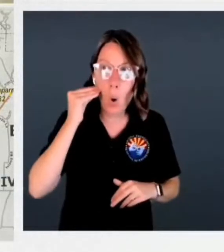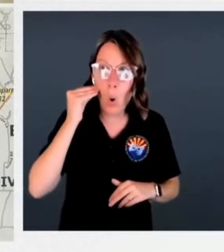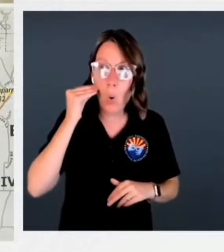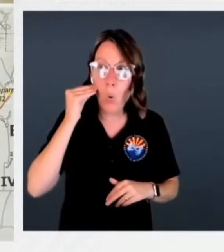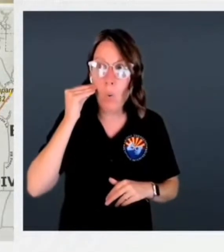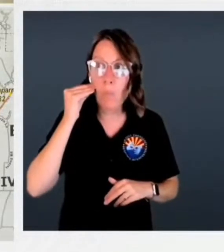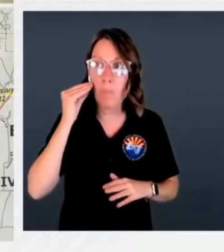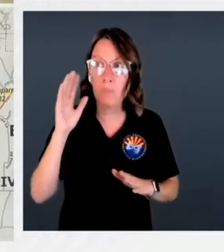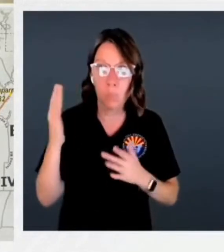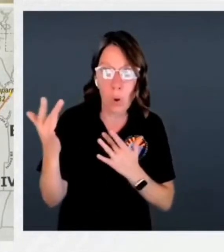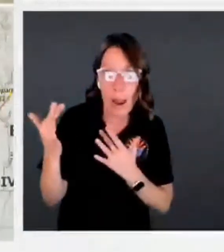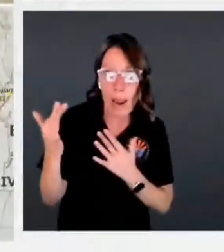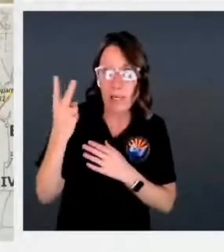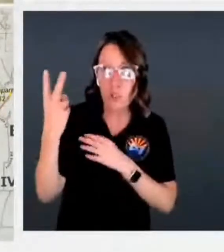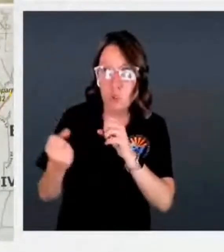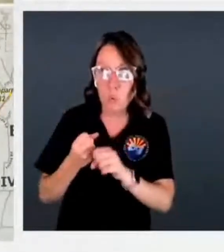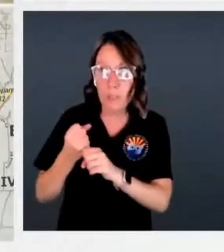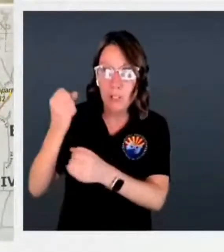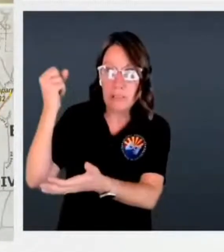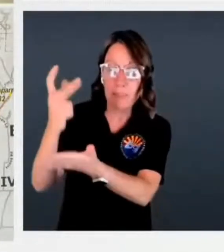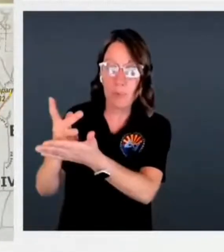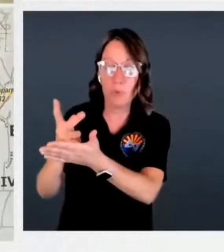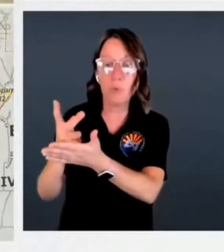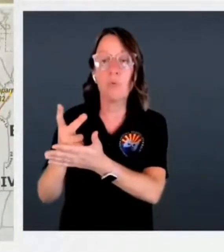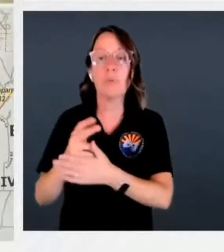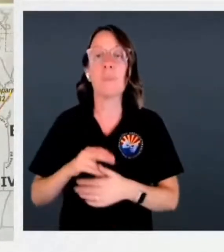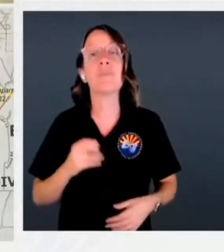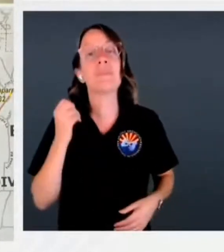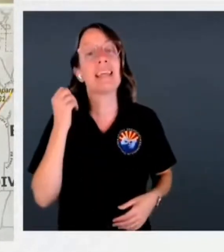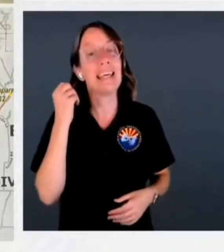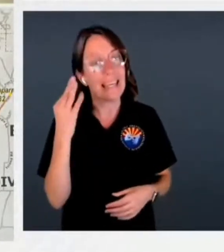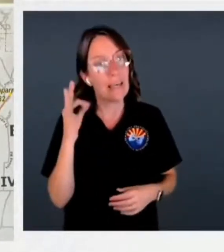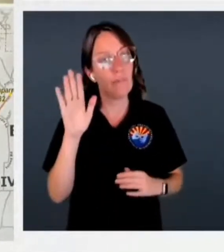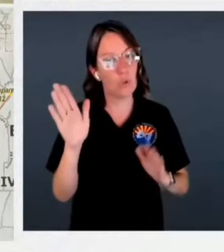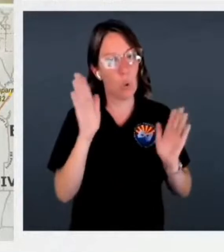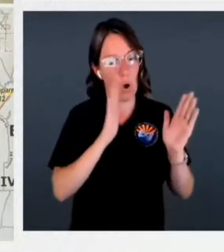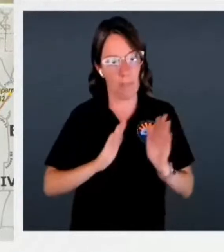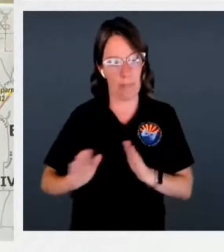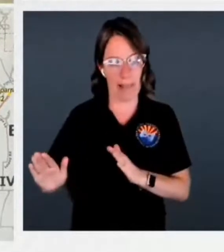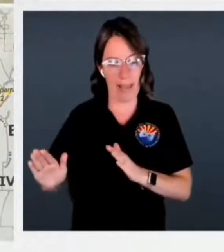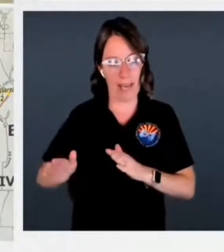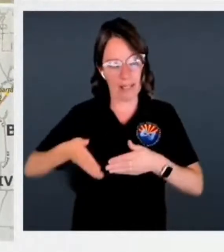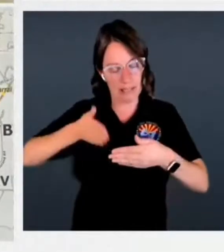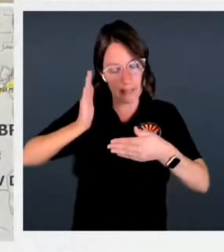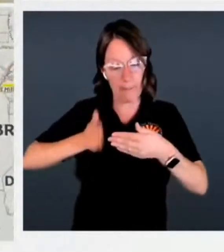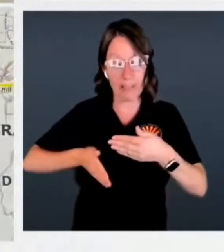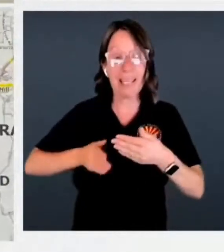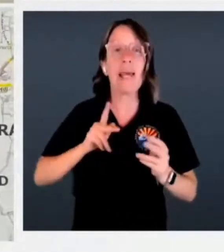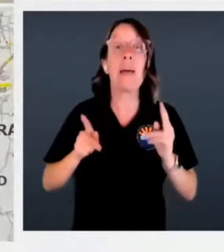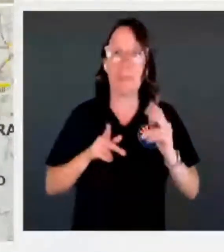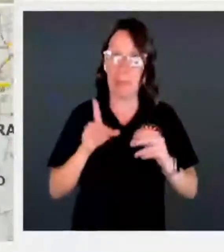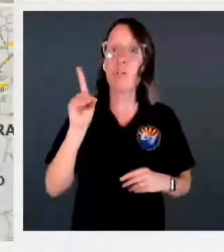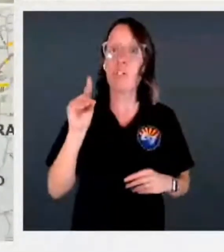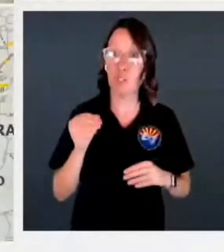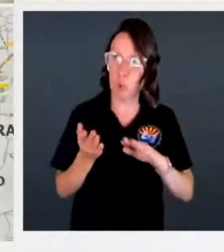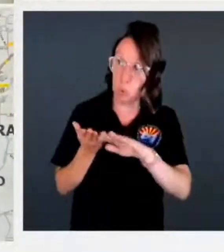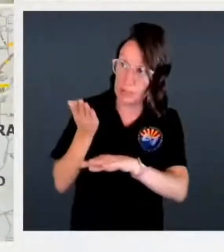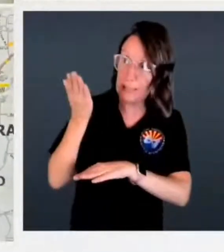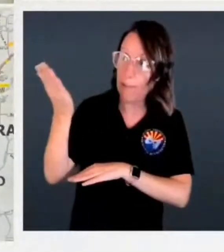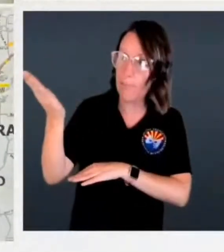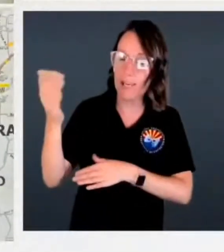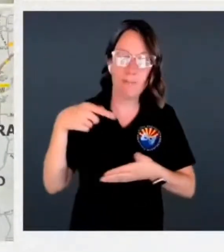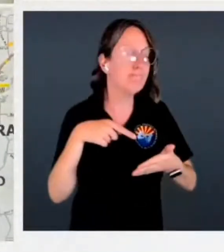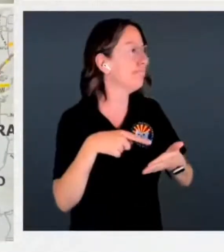plans, which is often what I hear at the lumberyard. Everybody submits plans, but they're not complete. In other words, they're not sufficient to